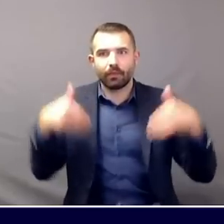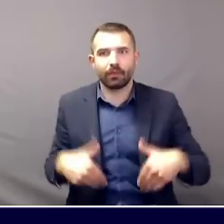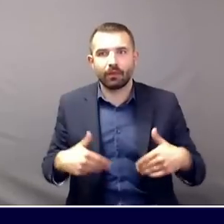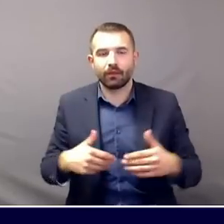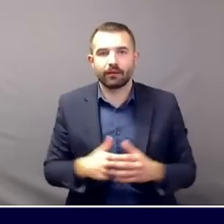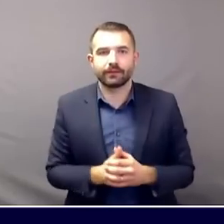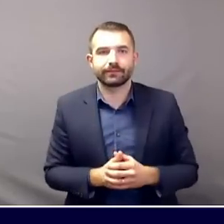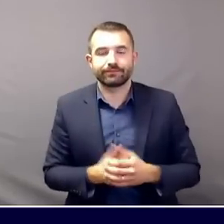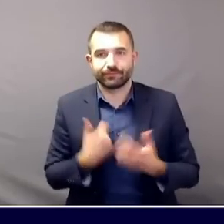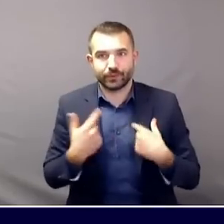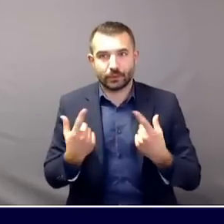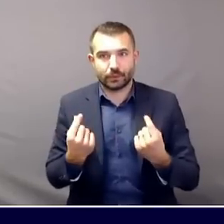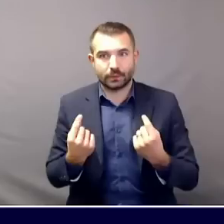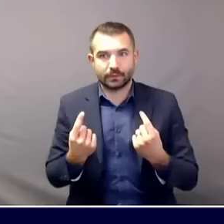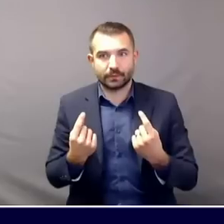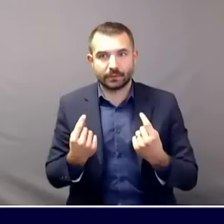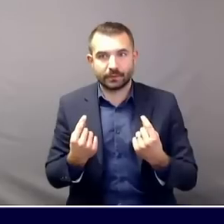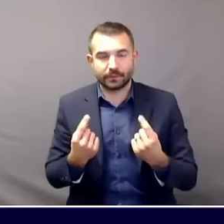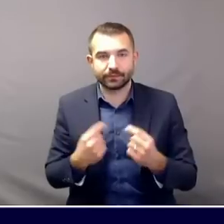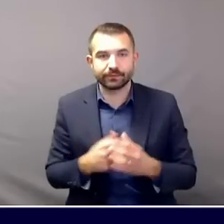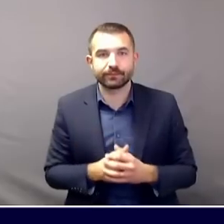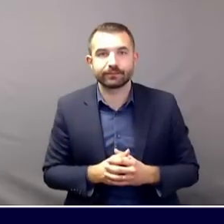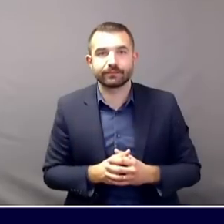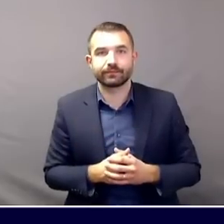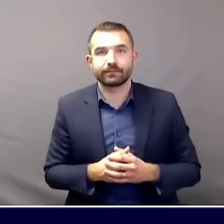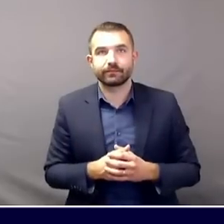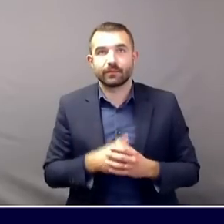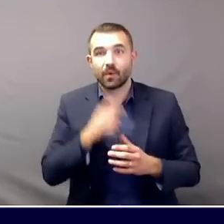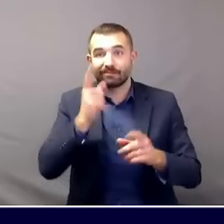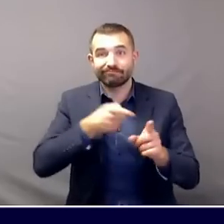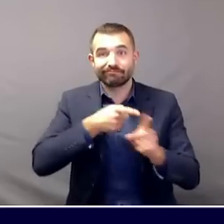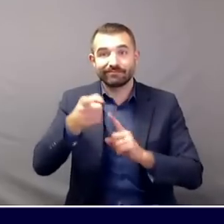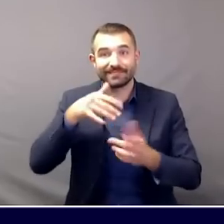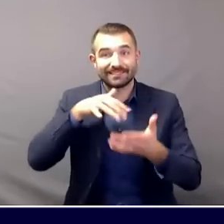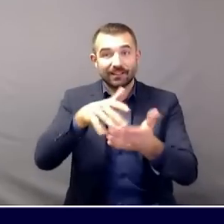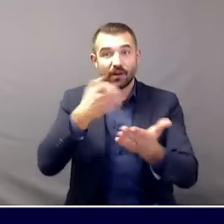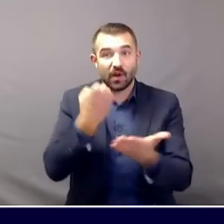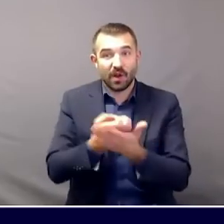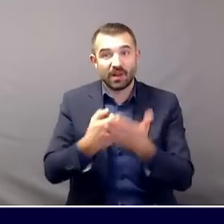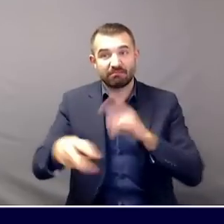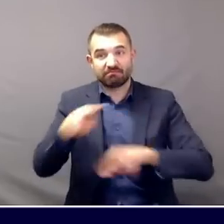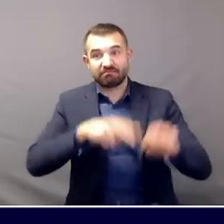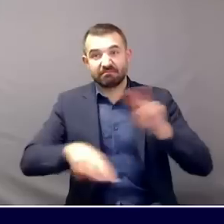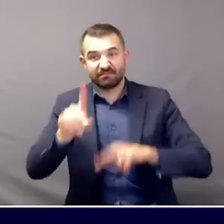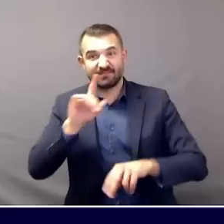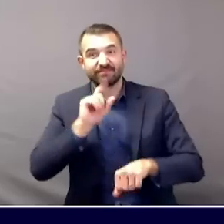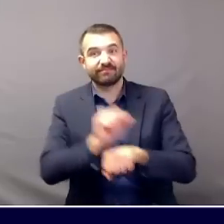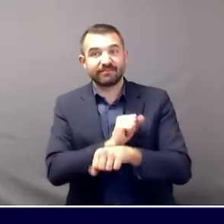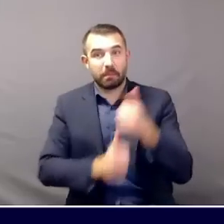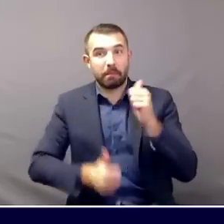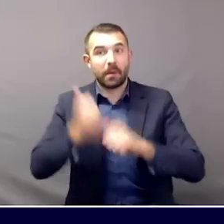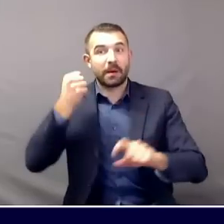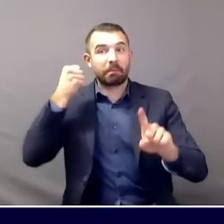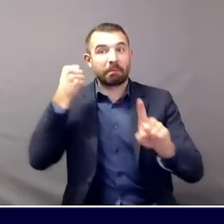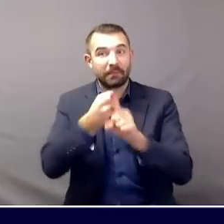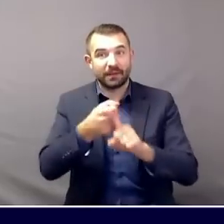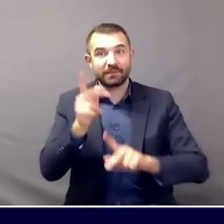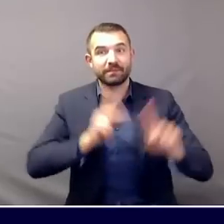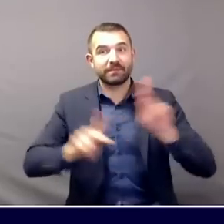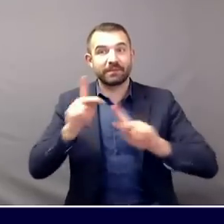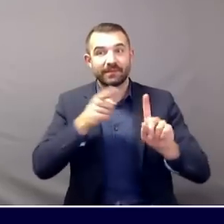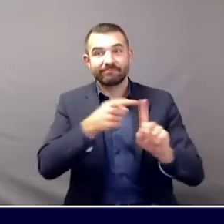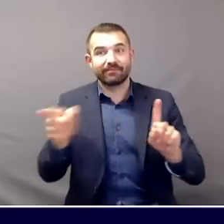economists' review of things that the people most hurt by this pandemic right now are relatively low-wage